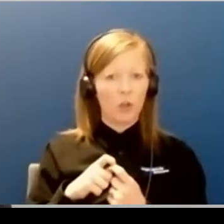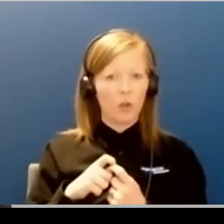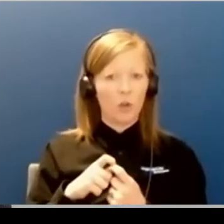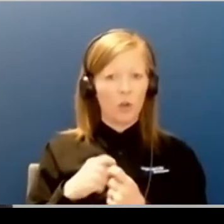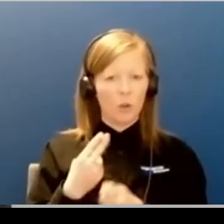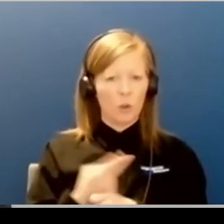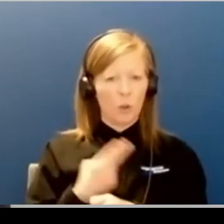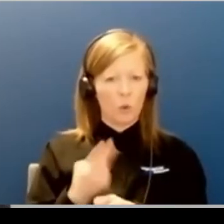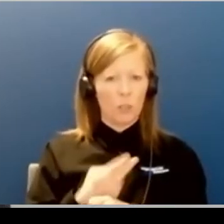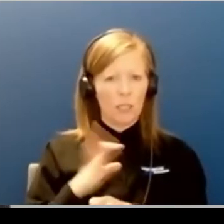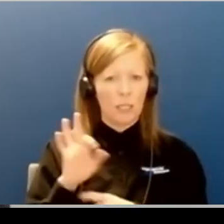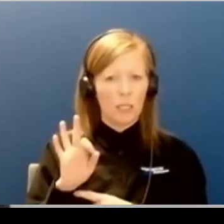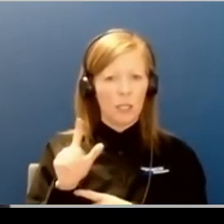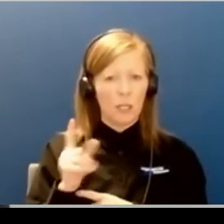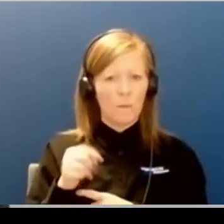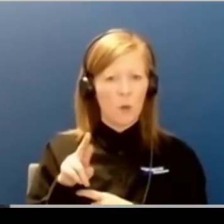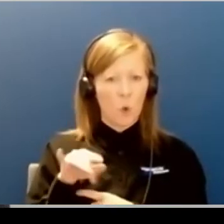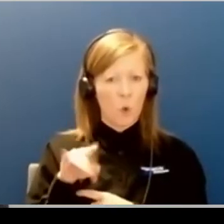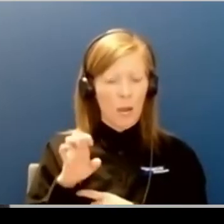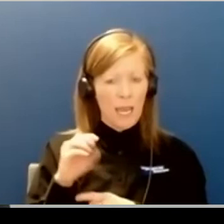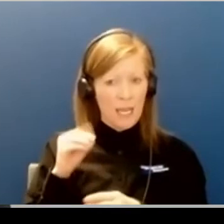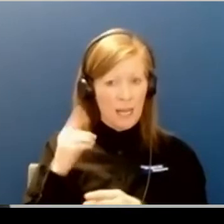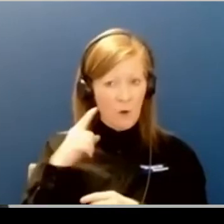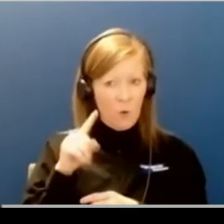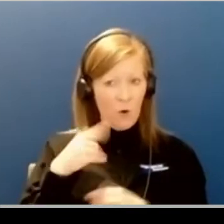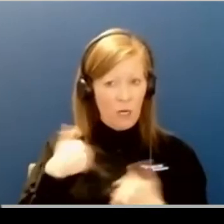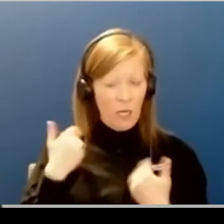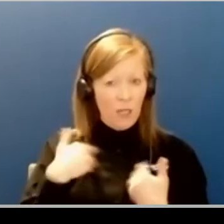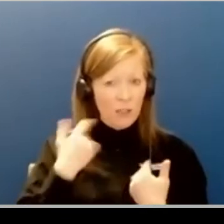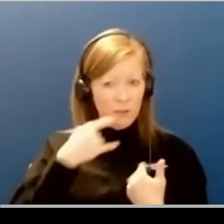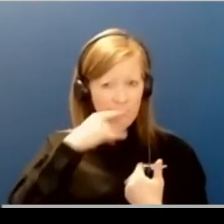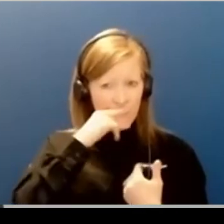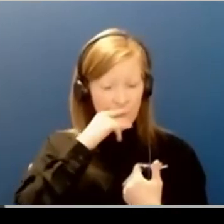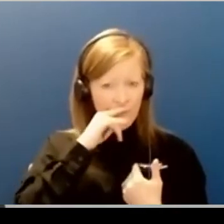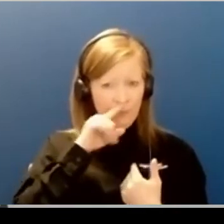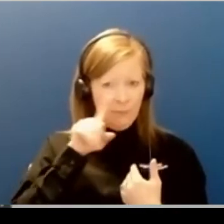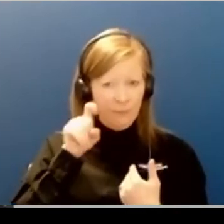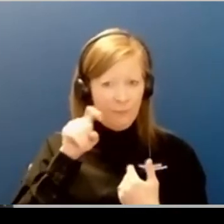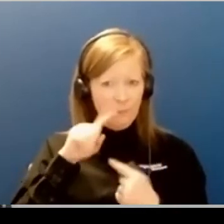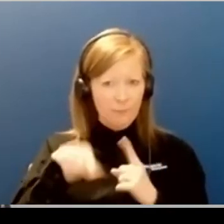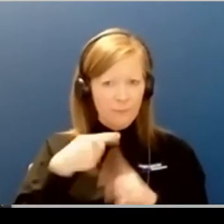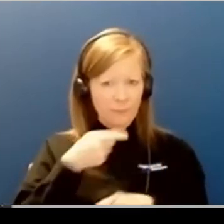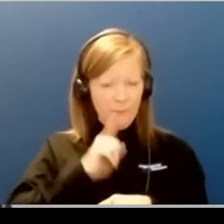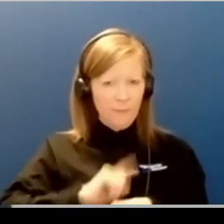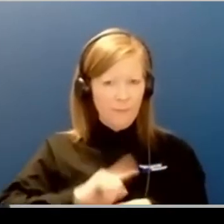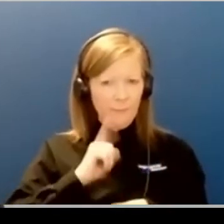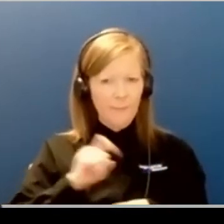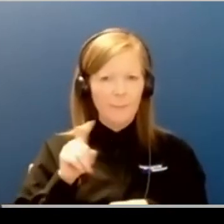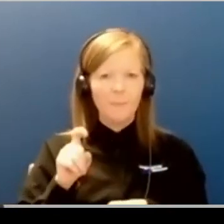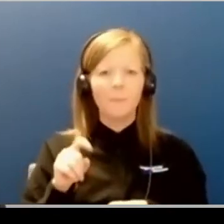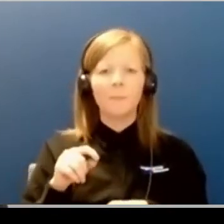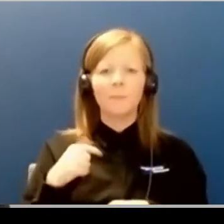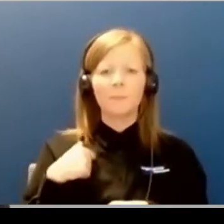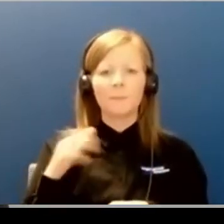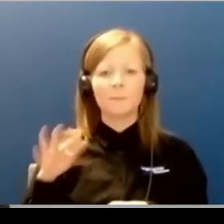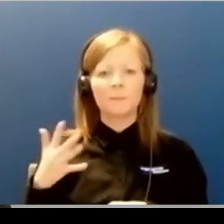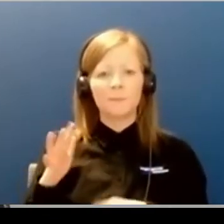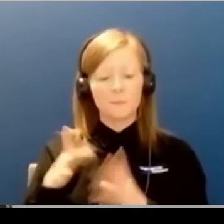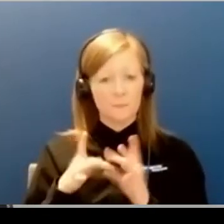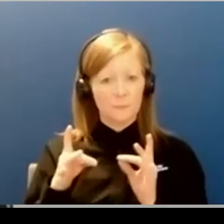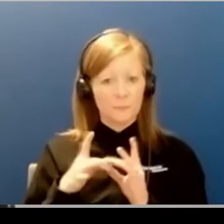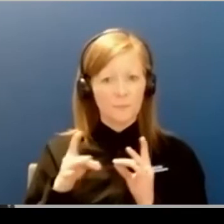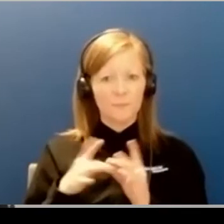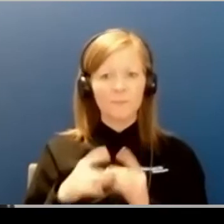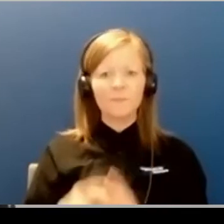using fluoride in young children as they swallow them. So I had kind of mentioned, I had